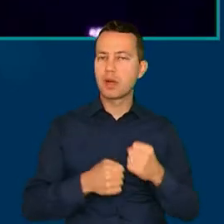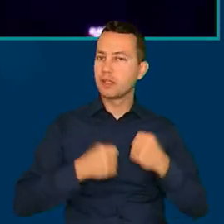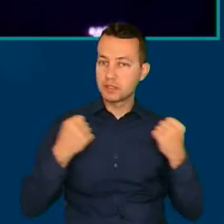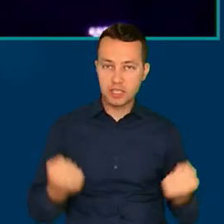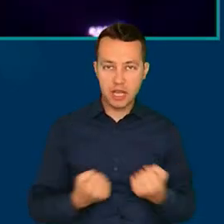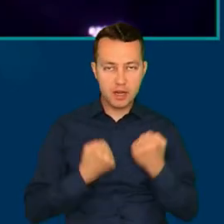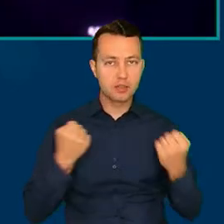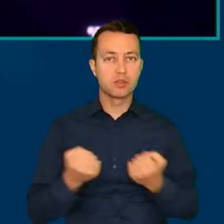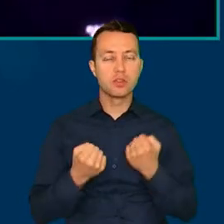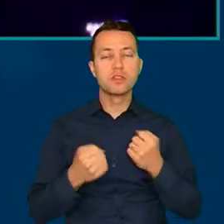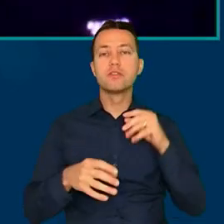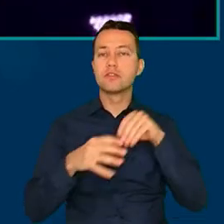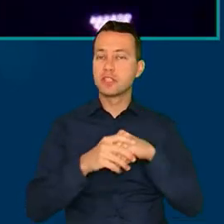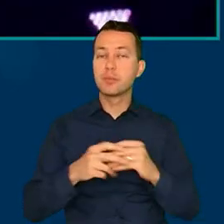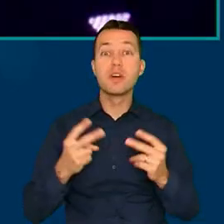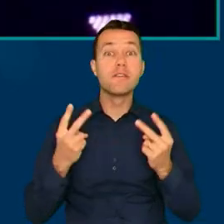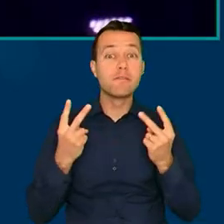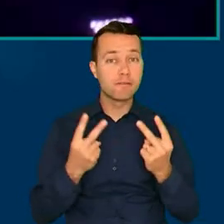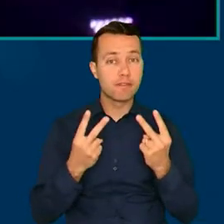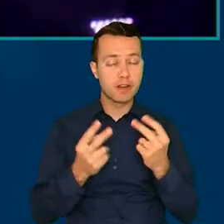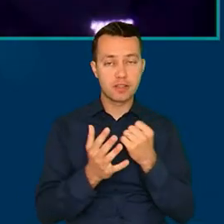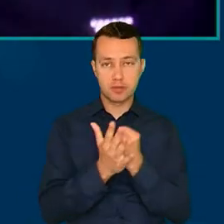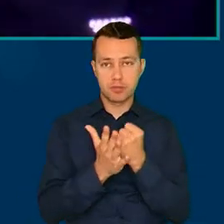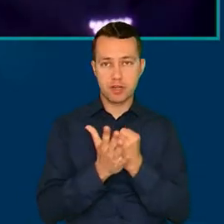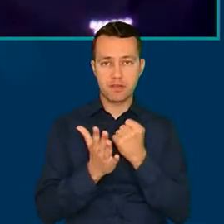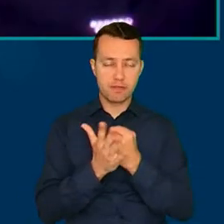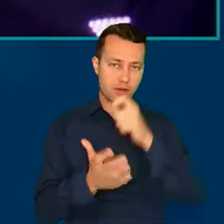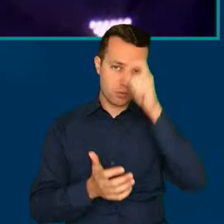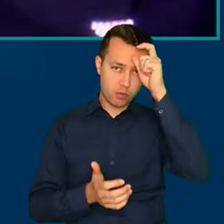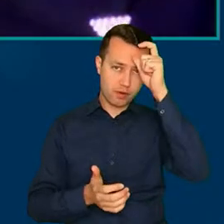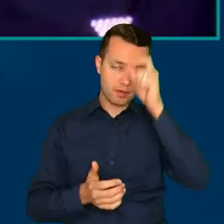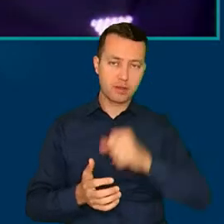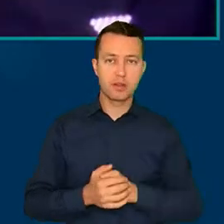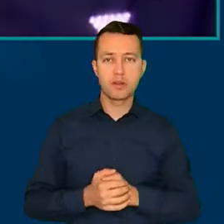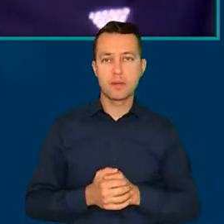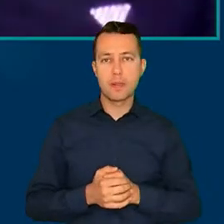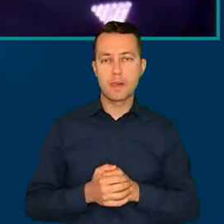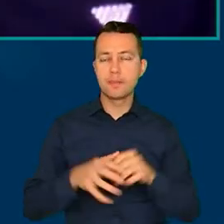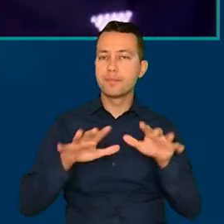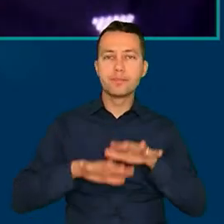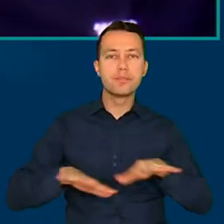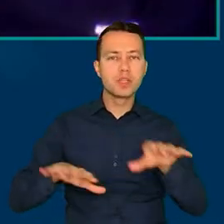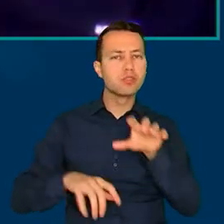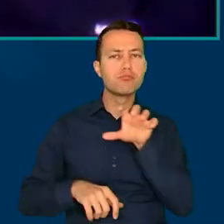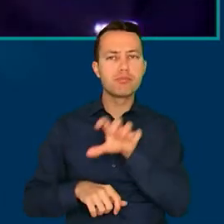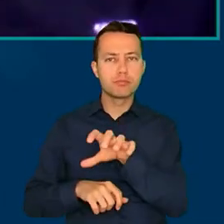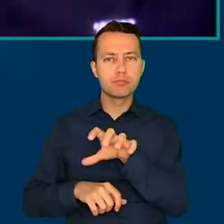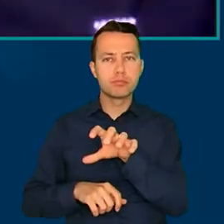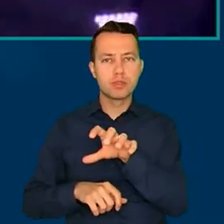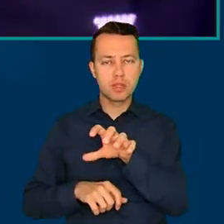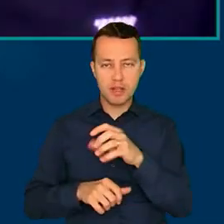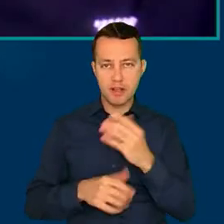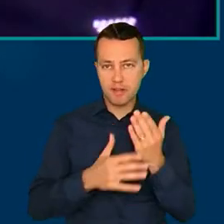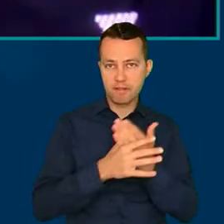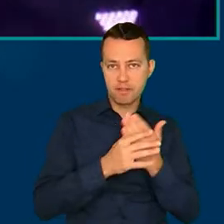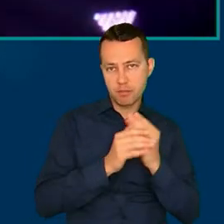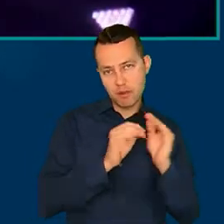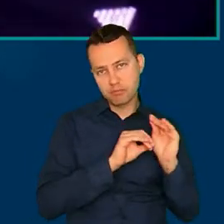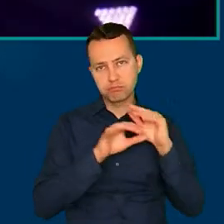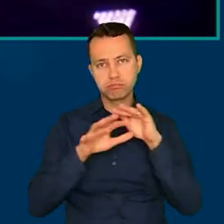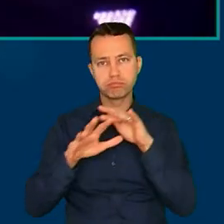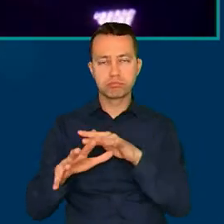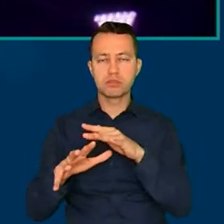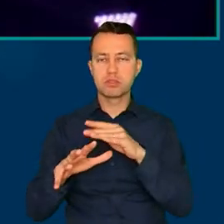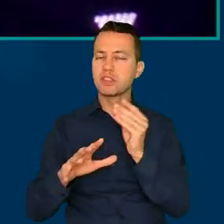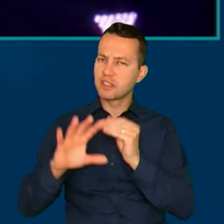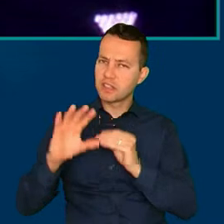it's necessary to identify the most important areas of human rights, the areas where the company generates the